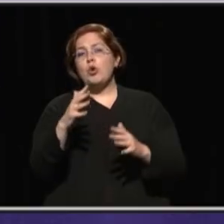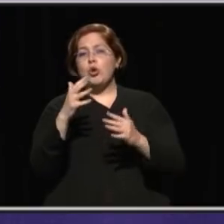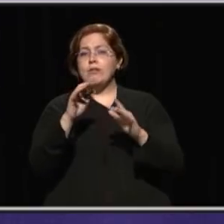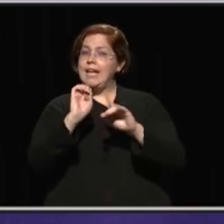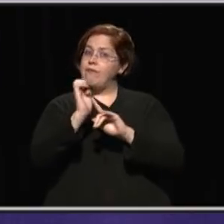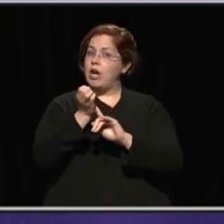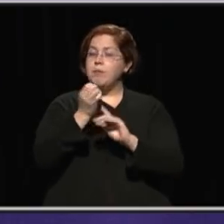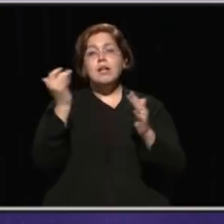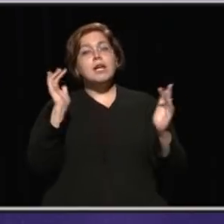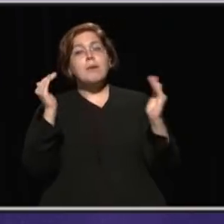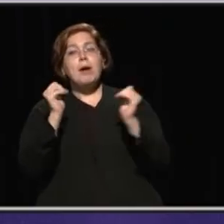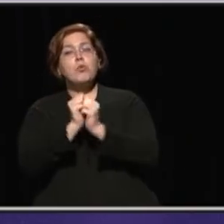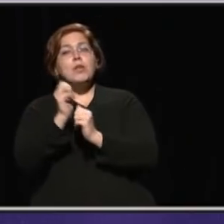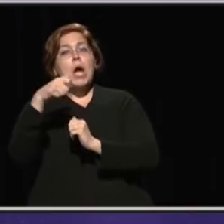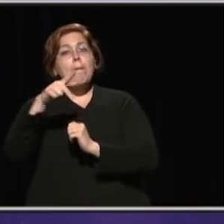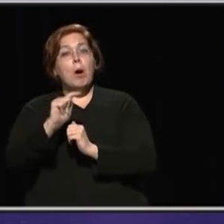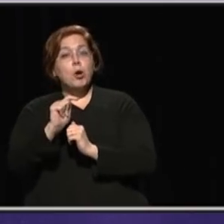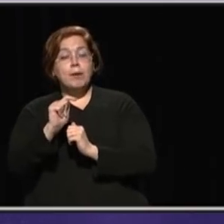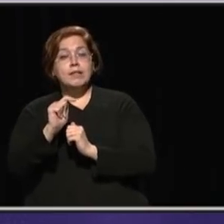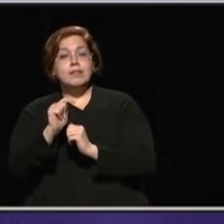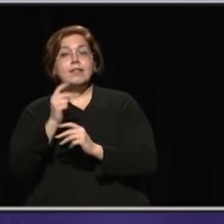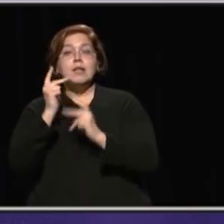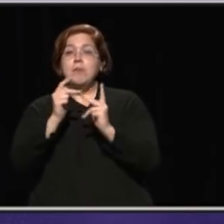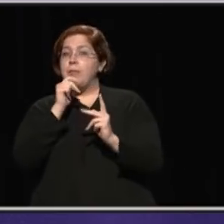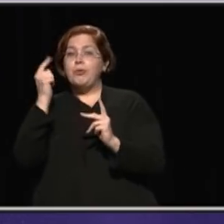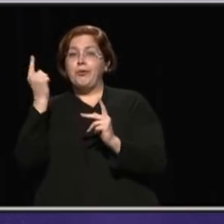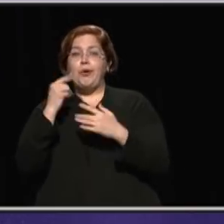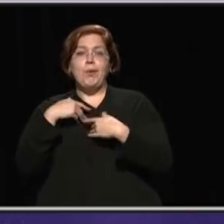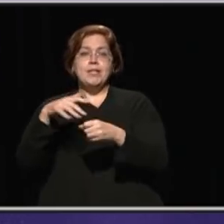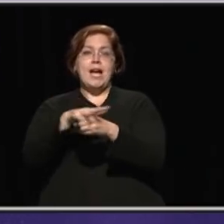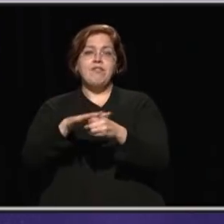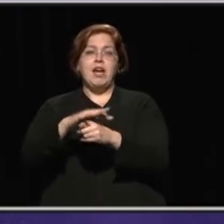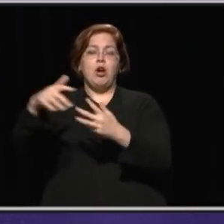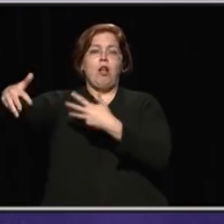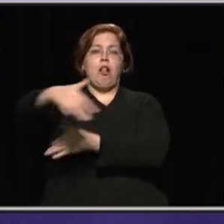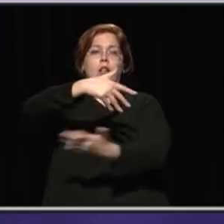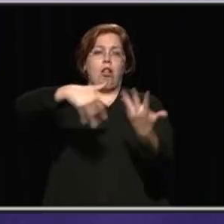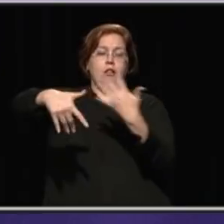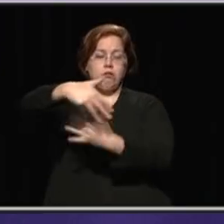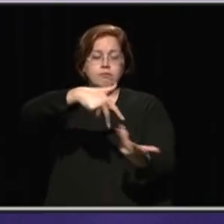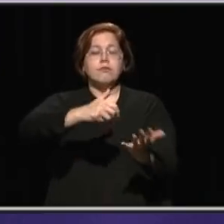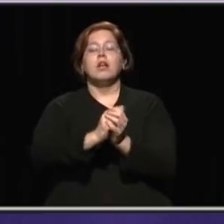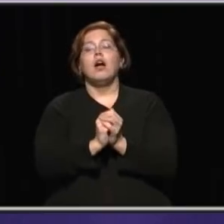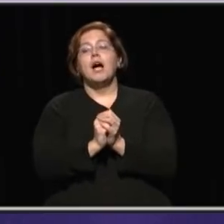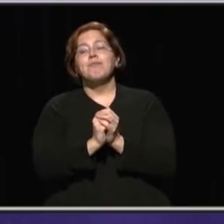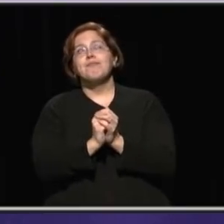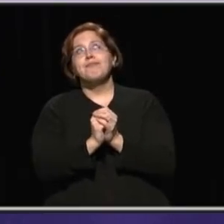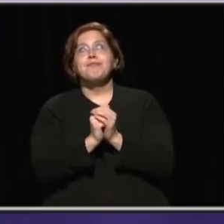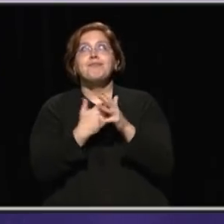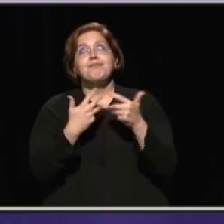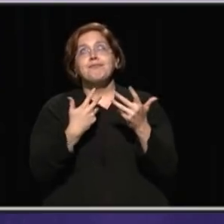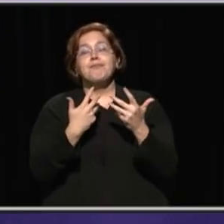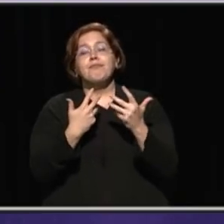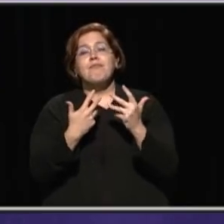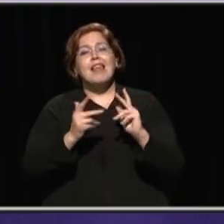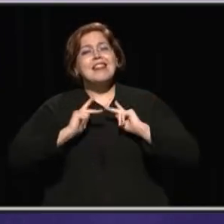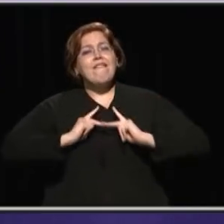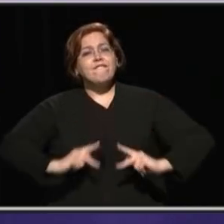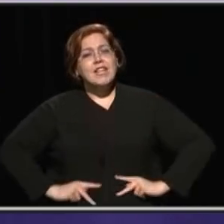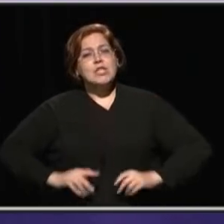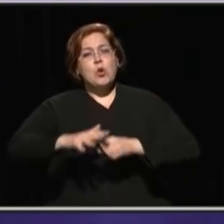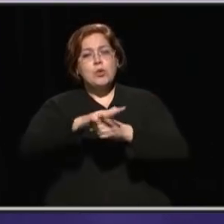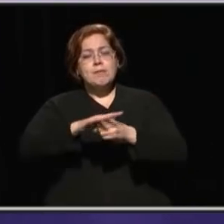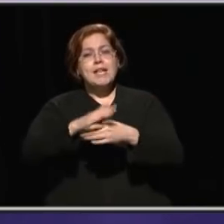the people don't necessarily always have the space. There's even the physical space, the